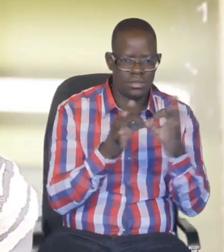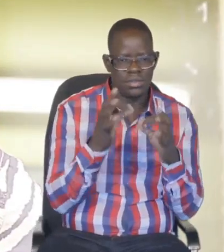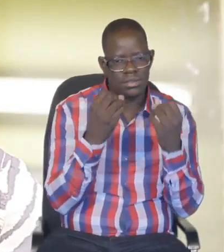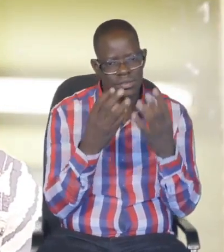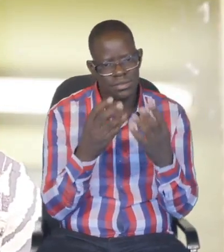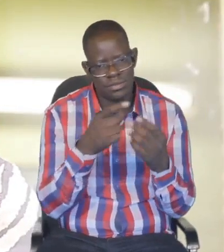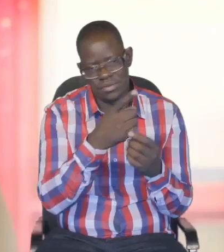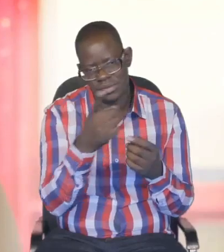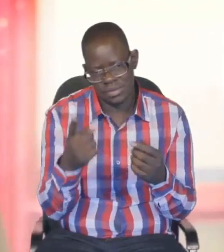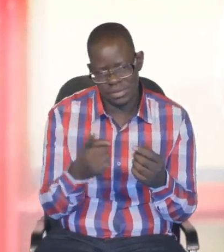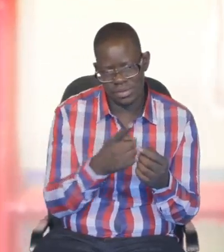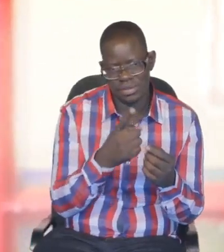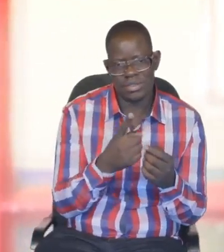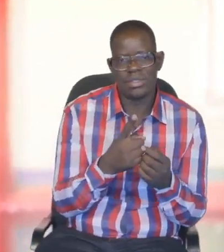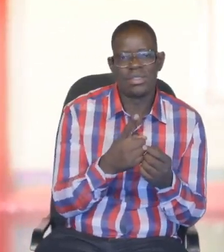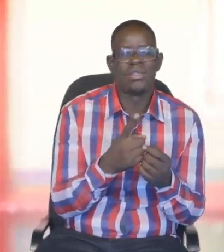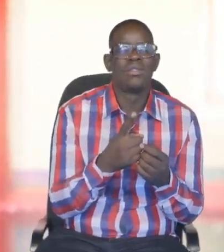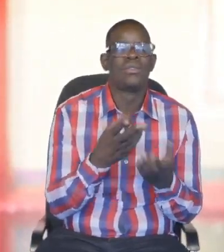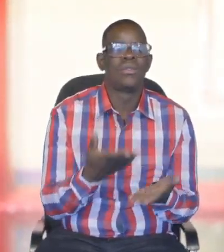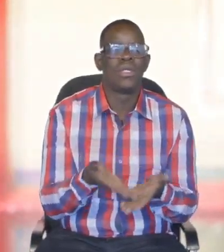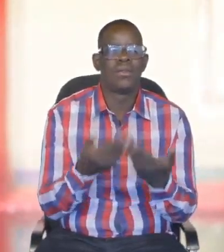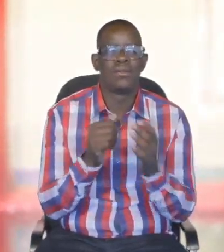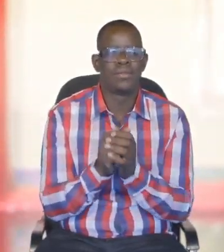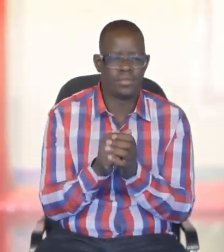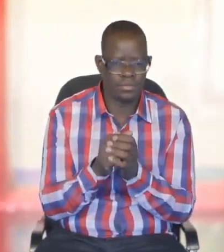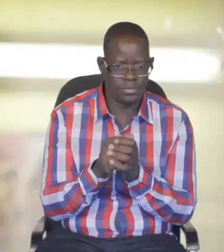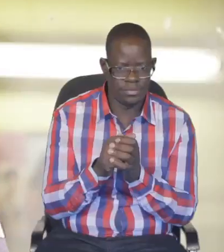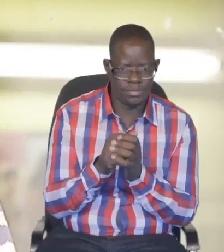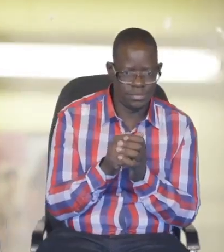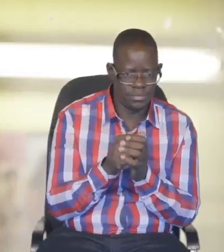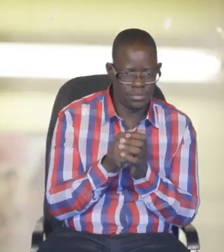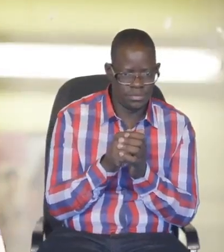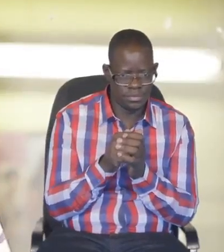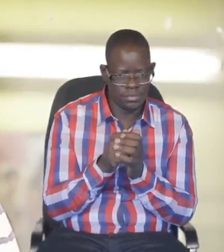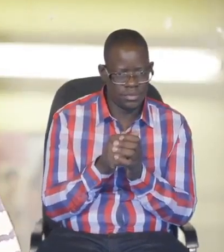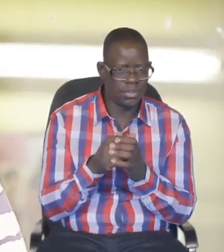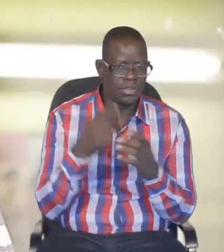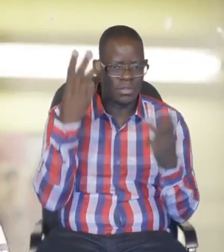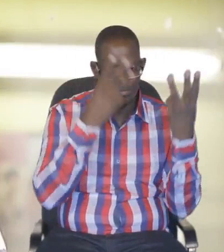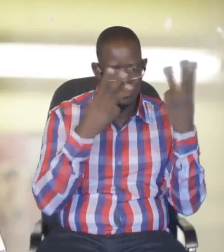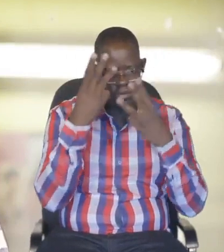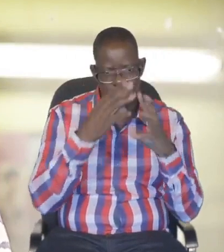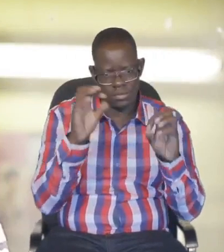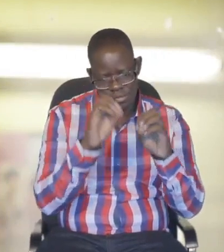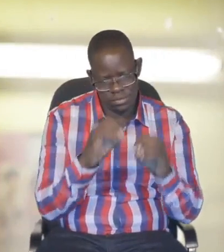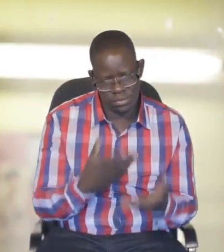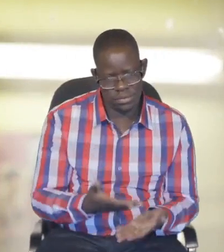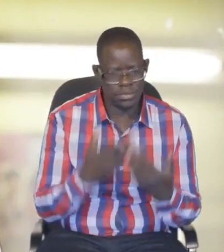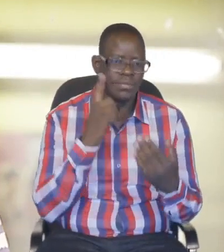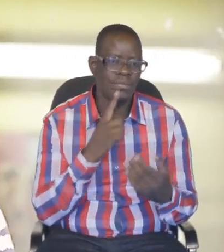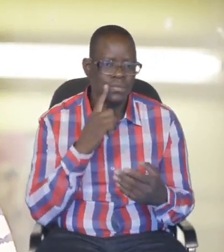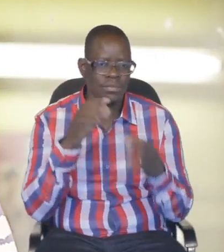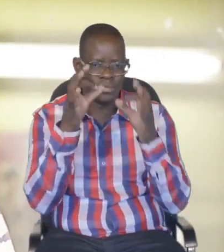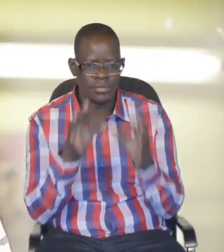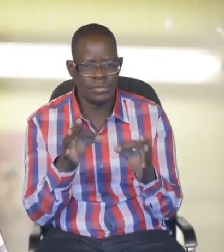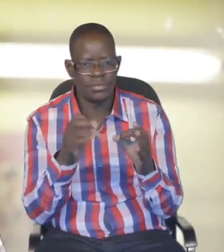friends. You, of course, will help him study accounting. That is why you're here. Not to worry, Aunt Sarah. We'll make sure we help you out with your control accounts first